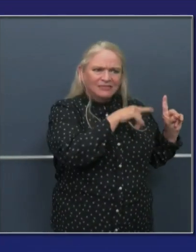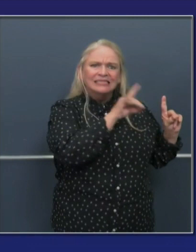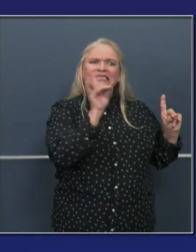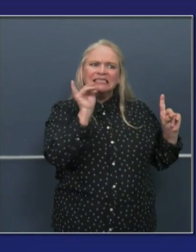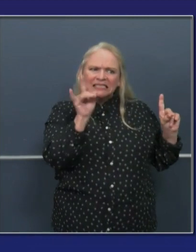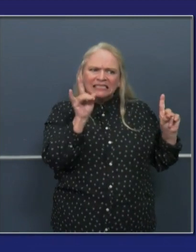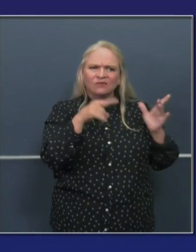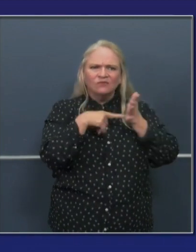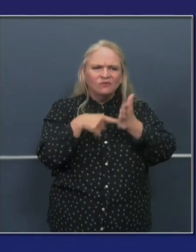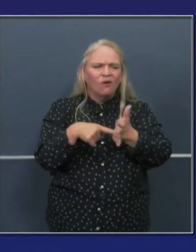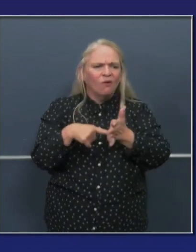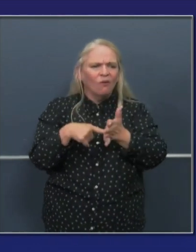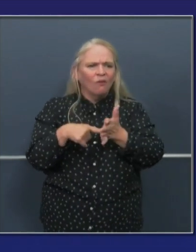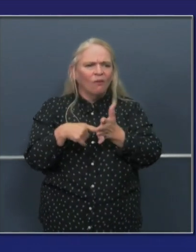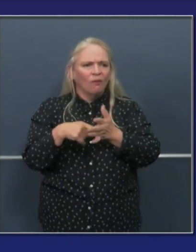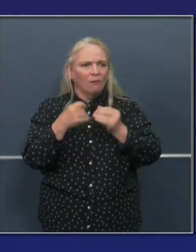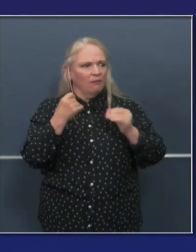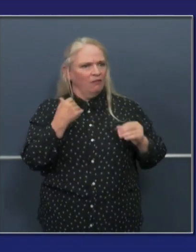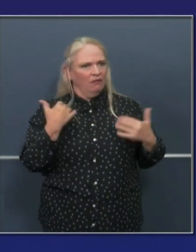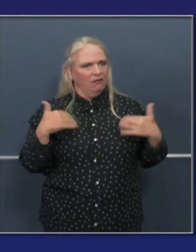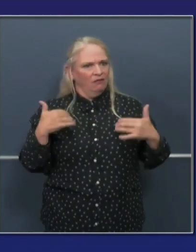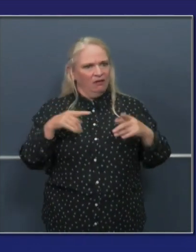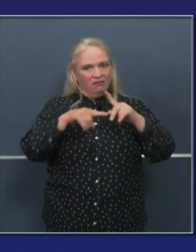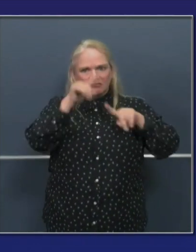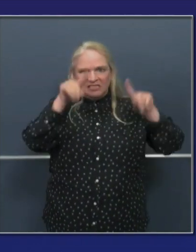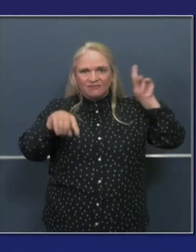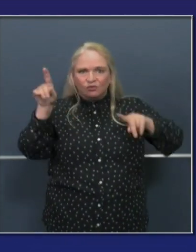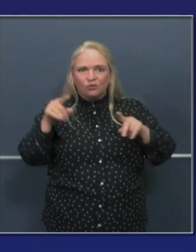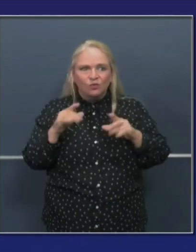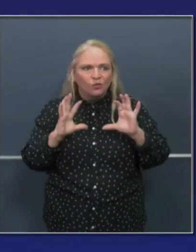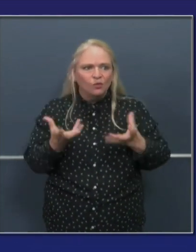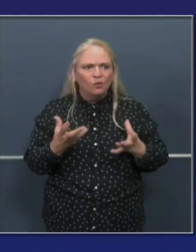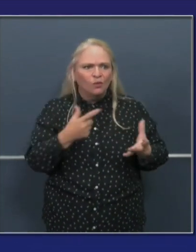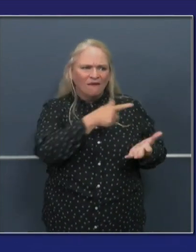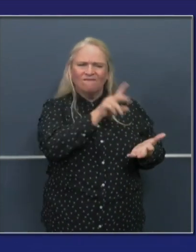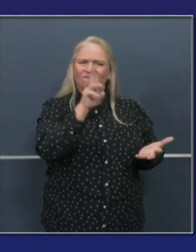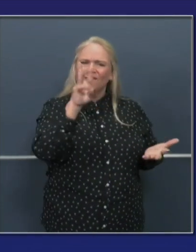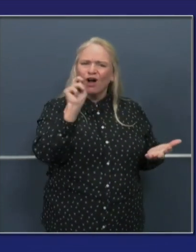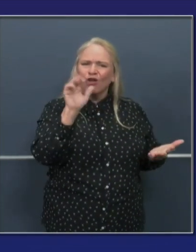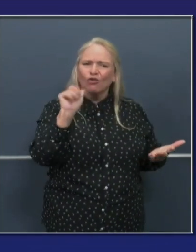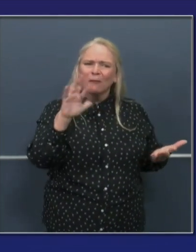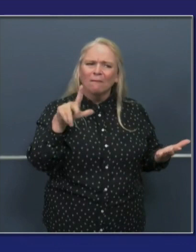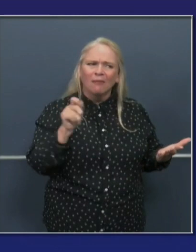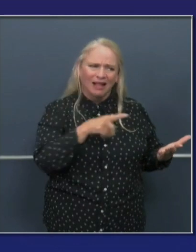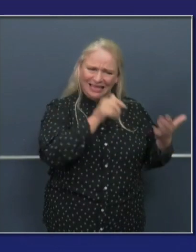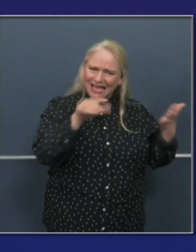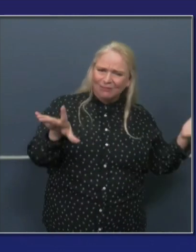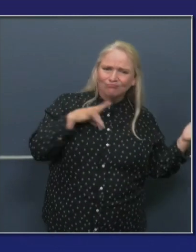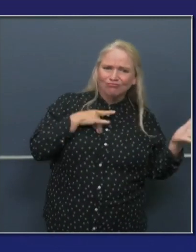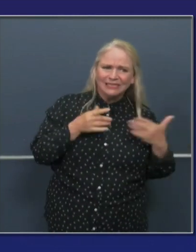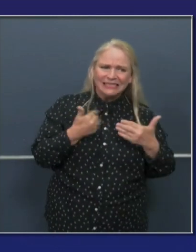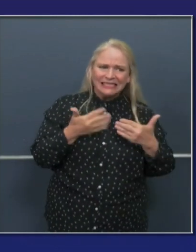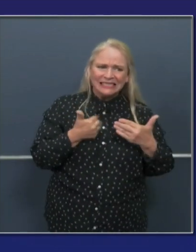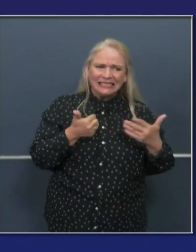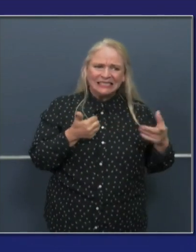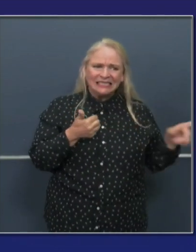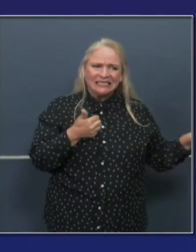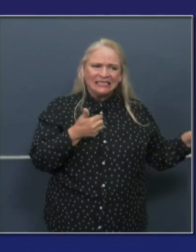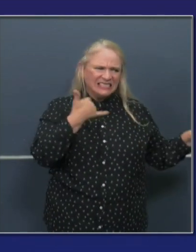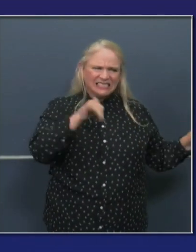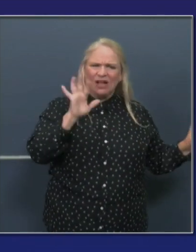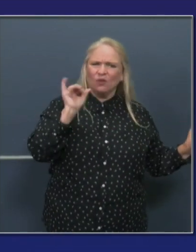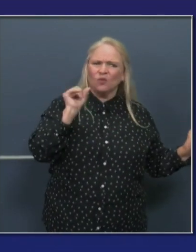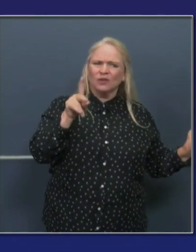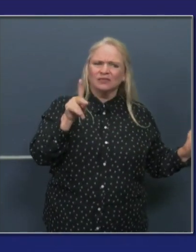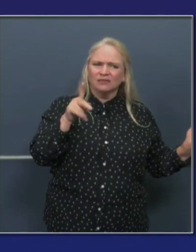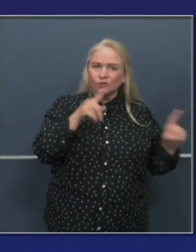state of California that became very vulnerable to the spread of this virus and continue to be vulnerable to the spread of this virus. So I just